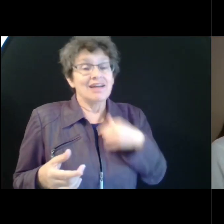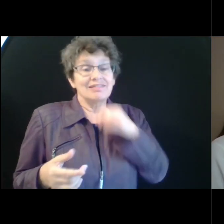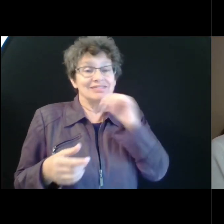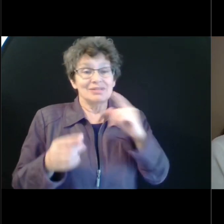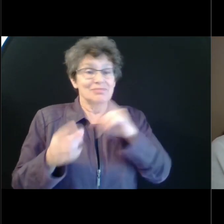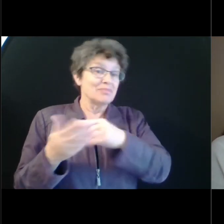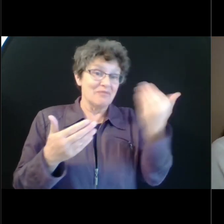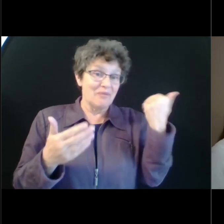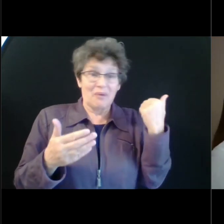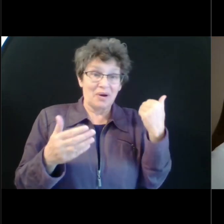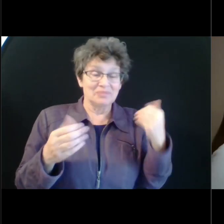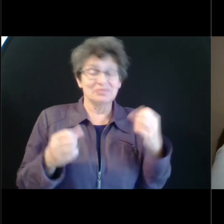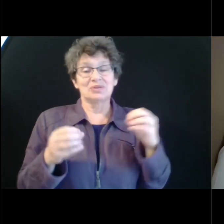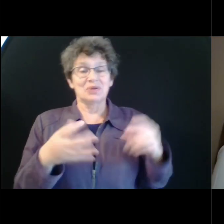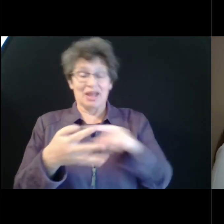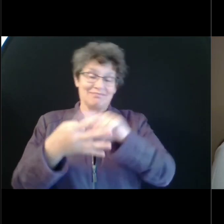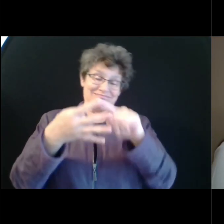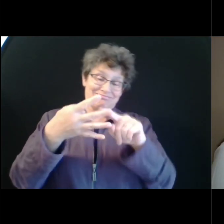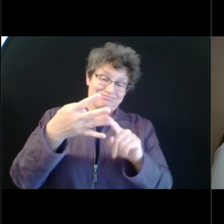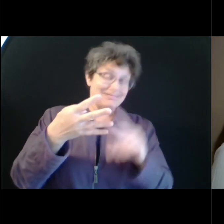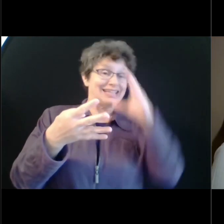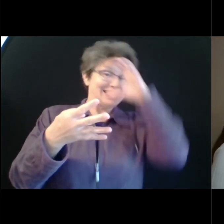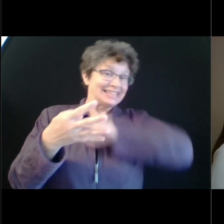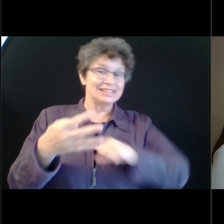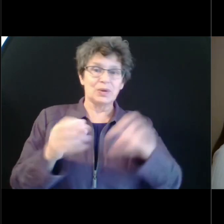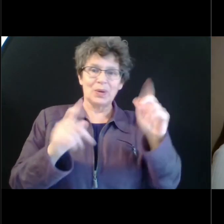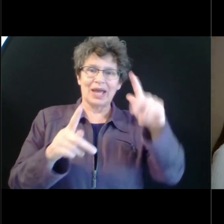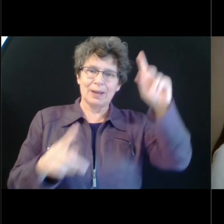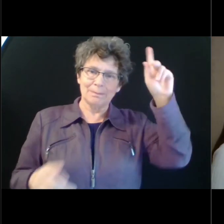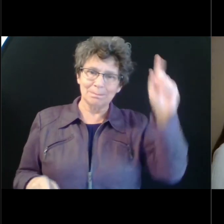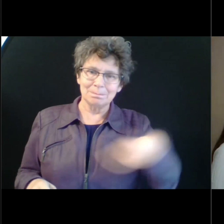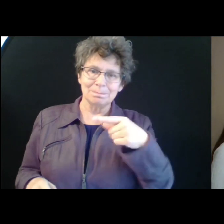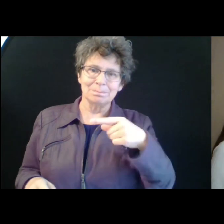so you can always play luck of the draw. Okay, Great. Here we go.